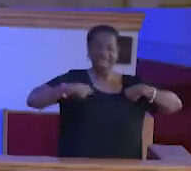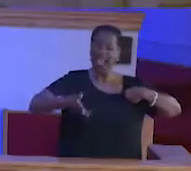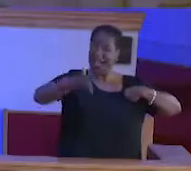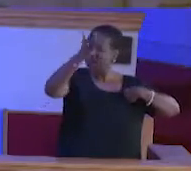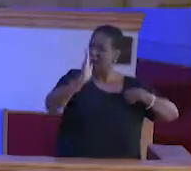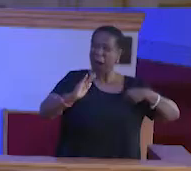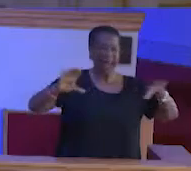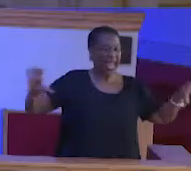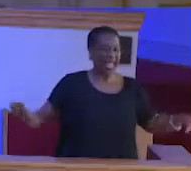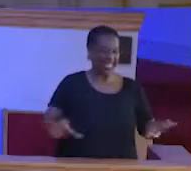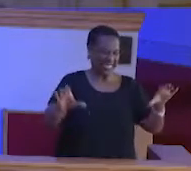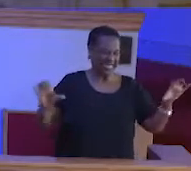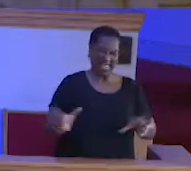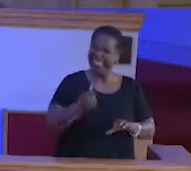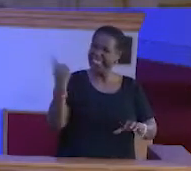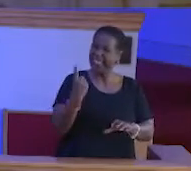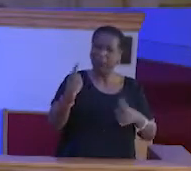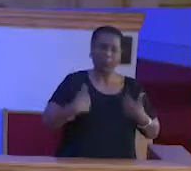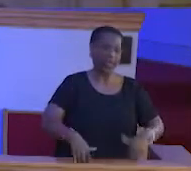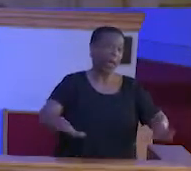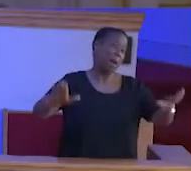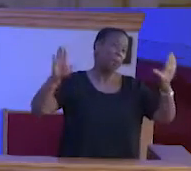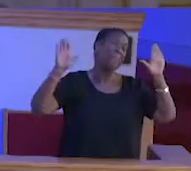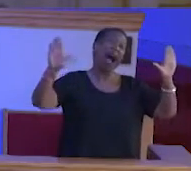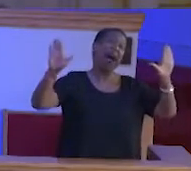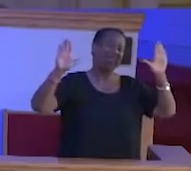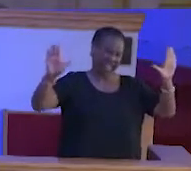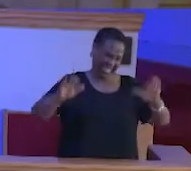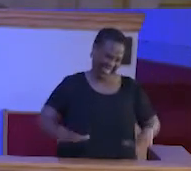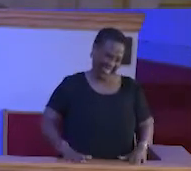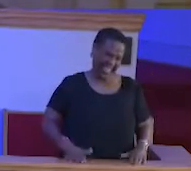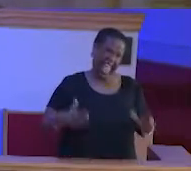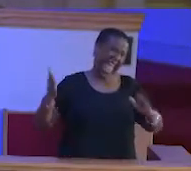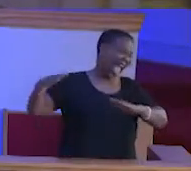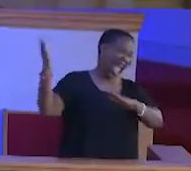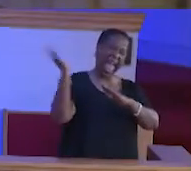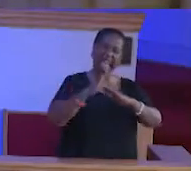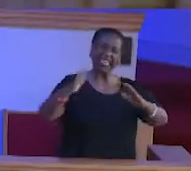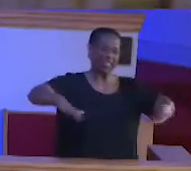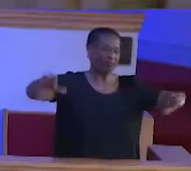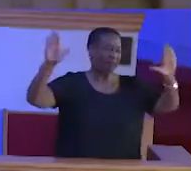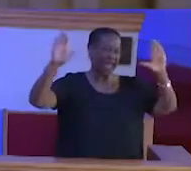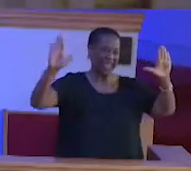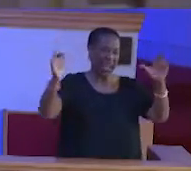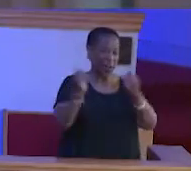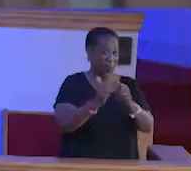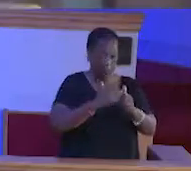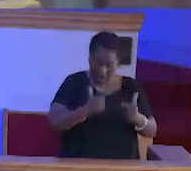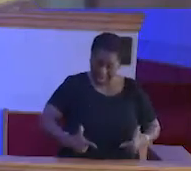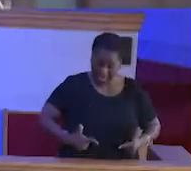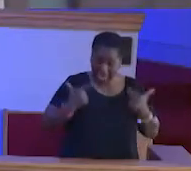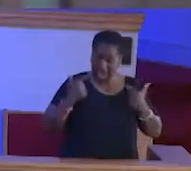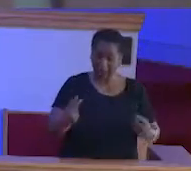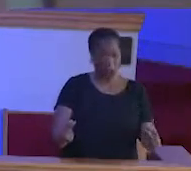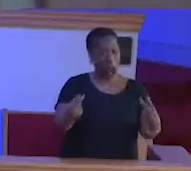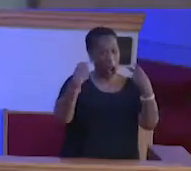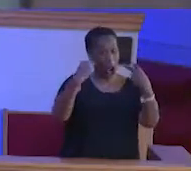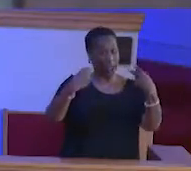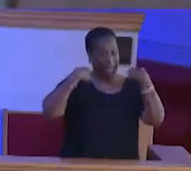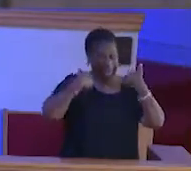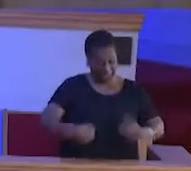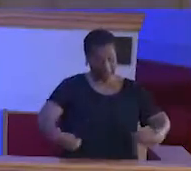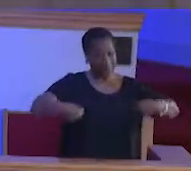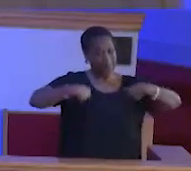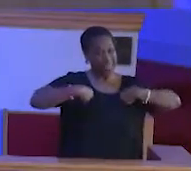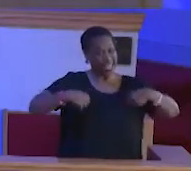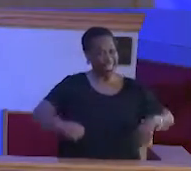has done something marvelous and spectacular in my life. Look at me.